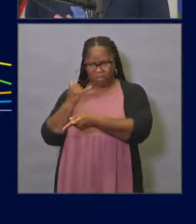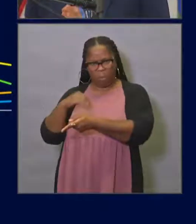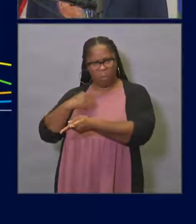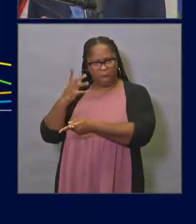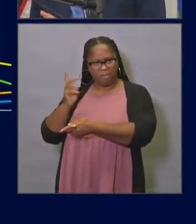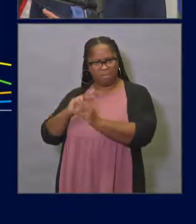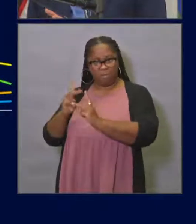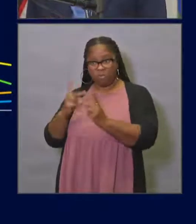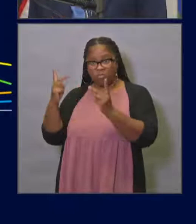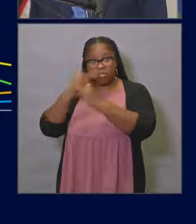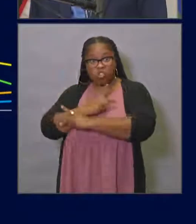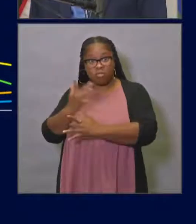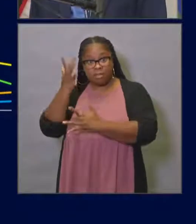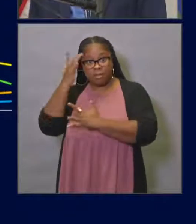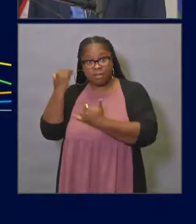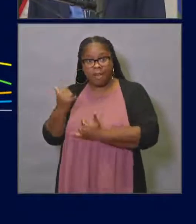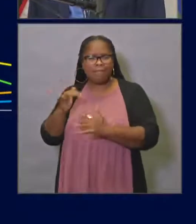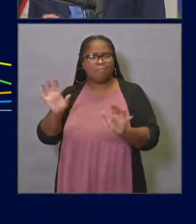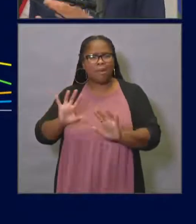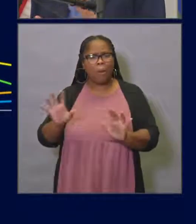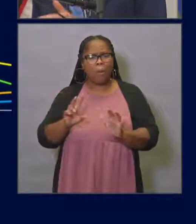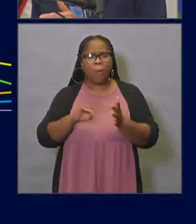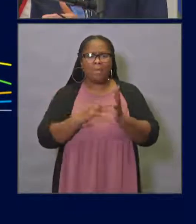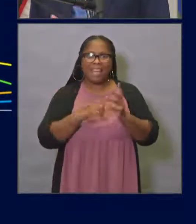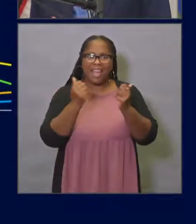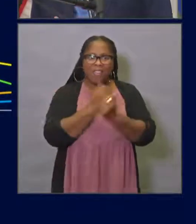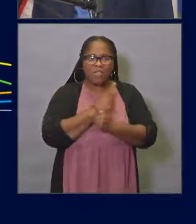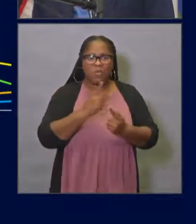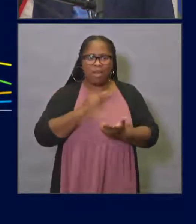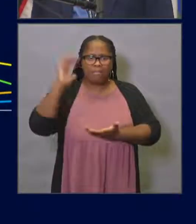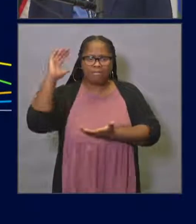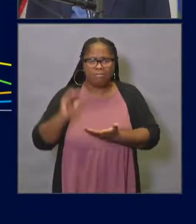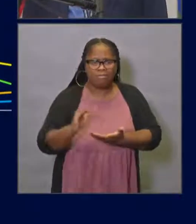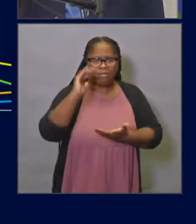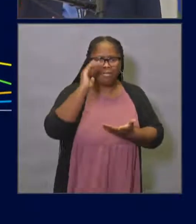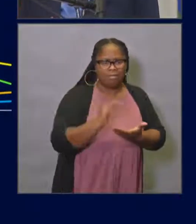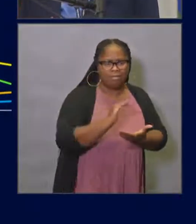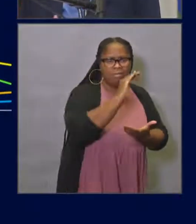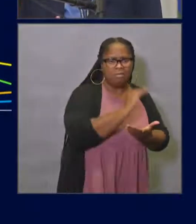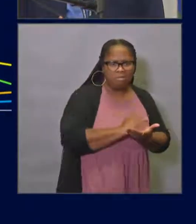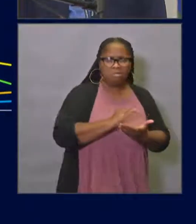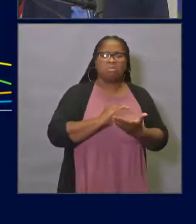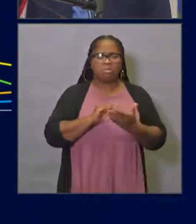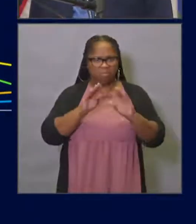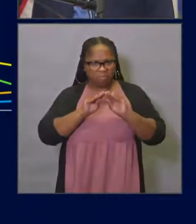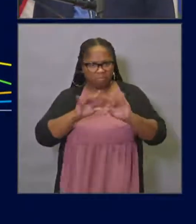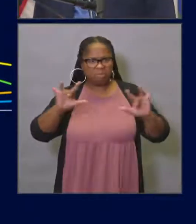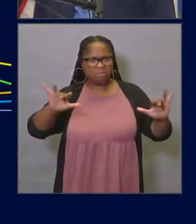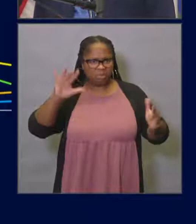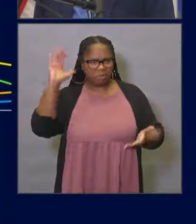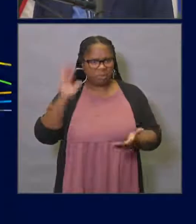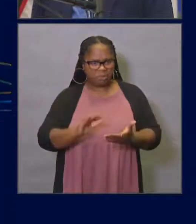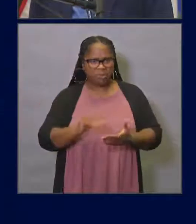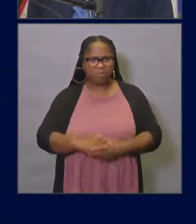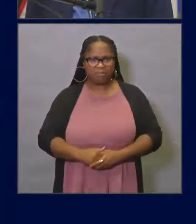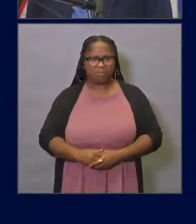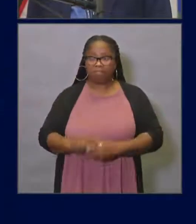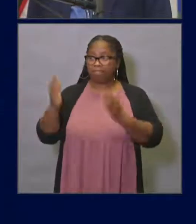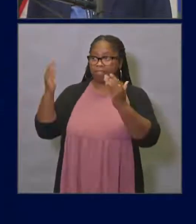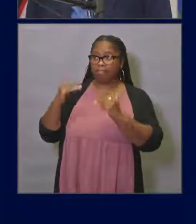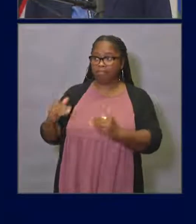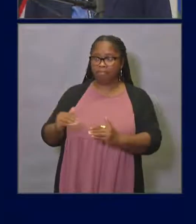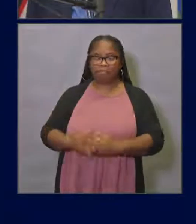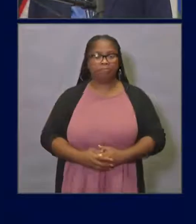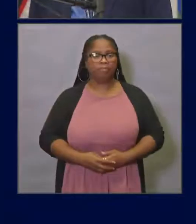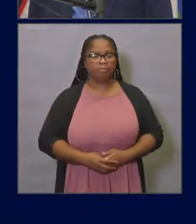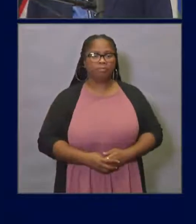it's about everybody continuing to make progress as we close the gaps. Next slide. With